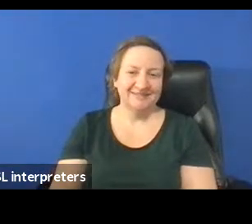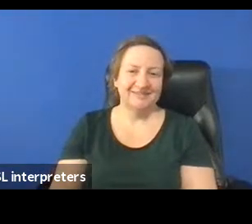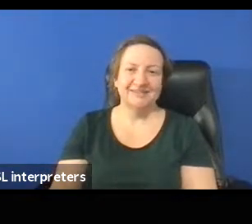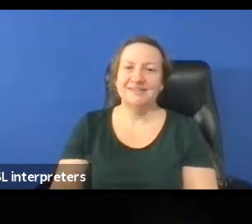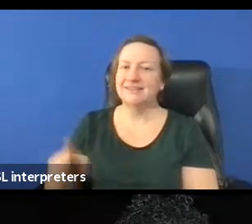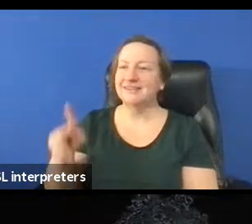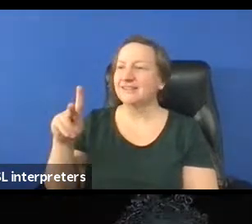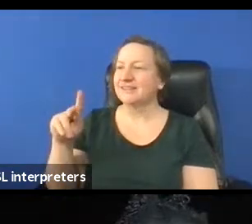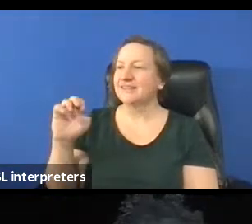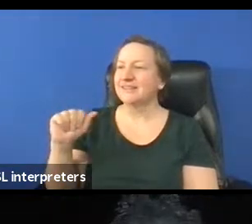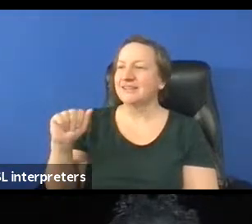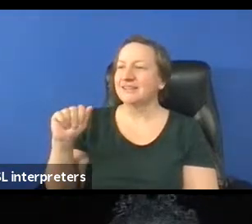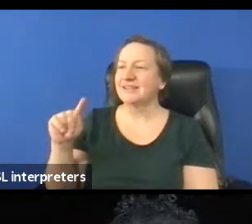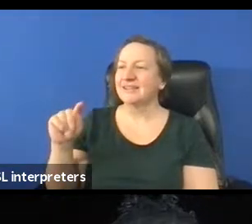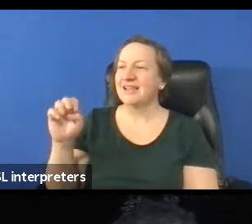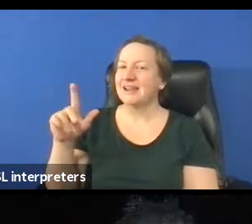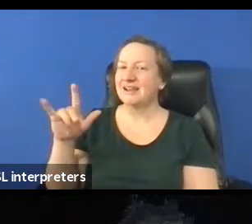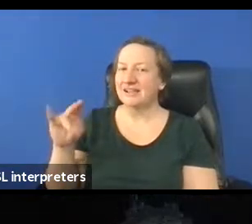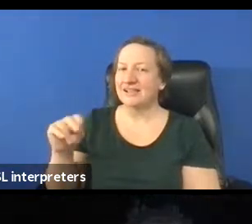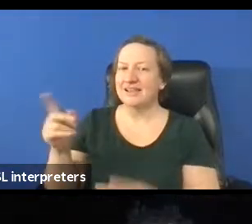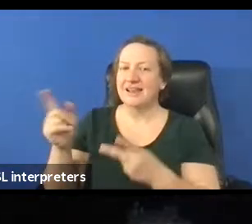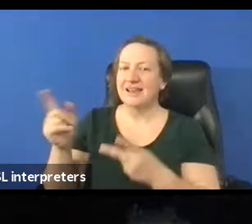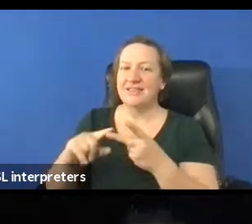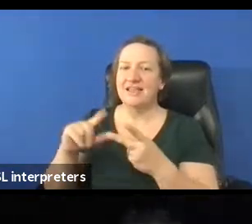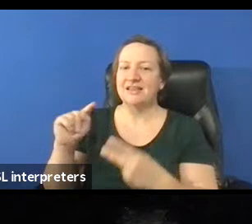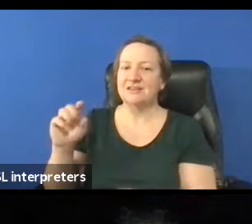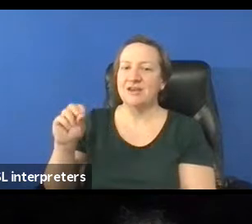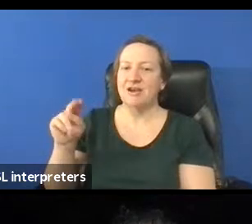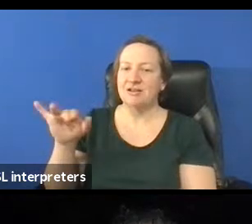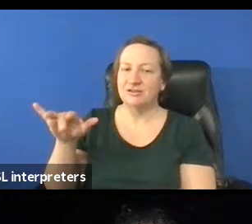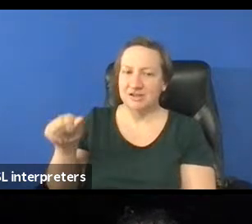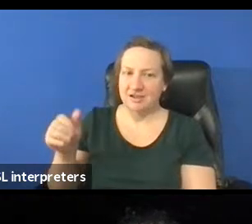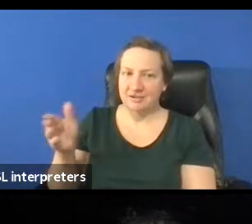Caitlin, and then Tanya.